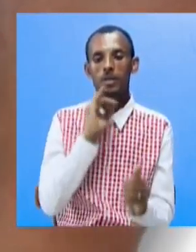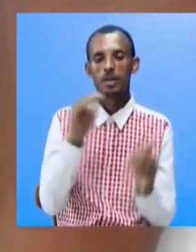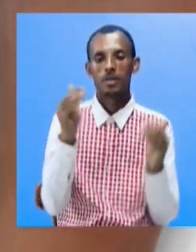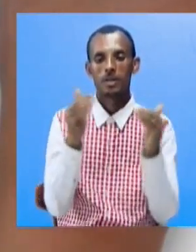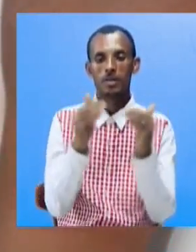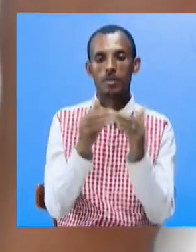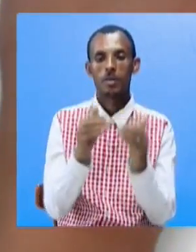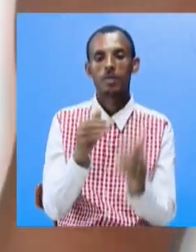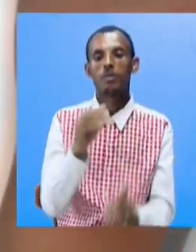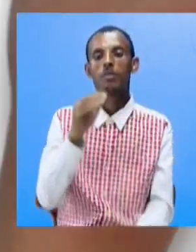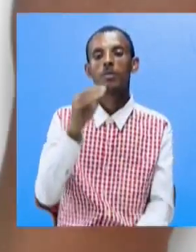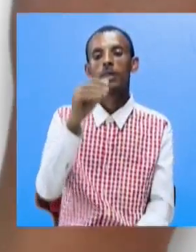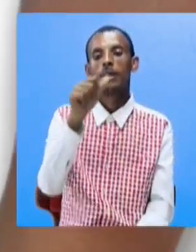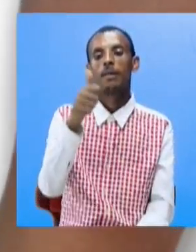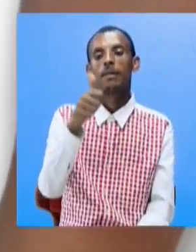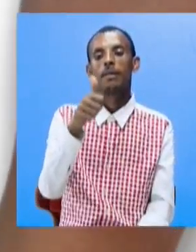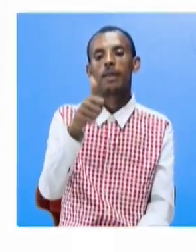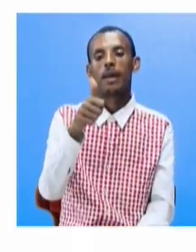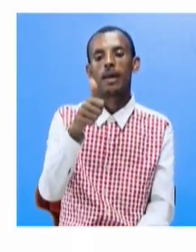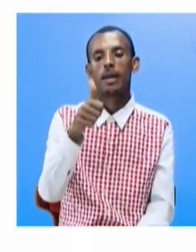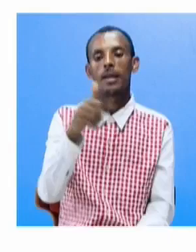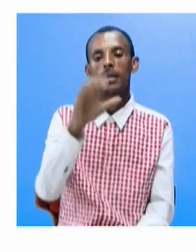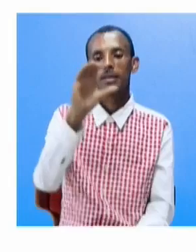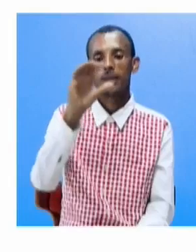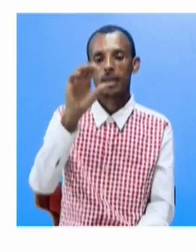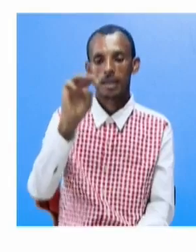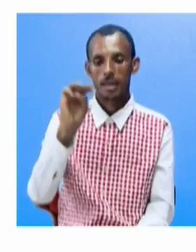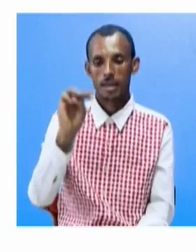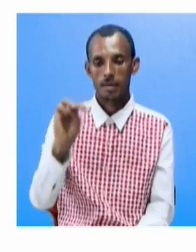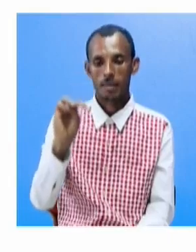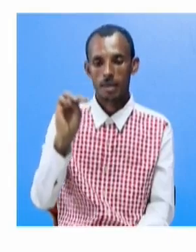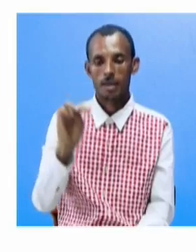this 10 centimeter